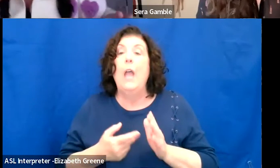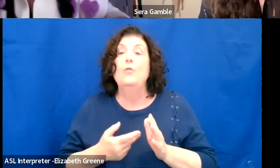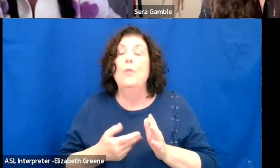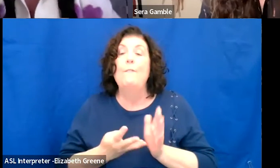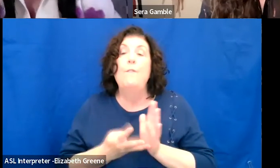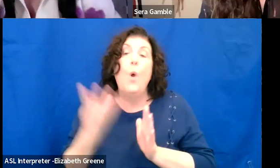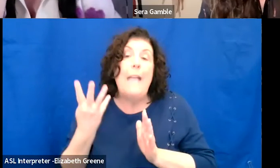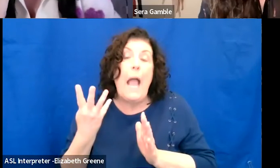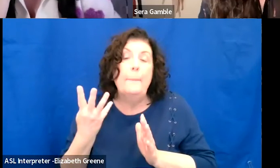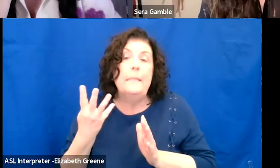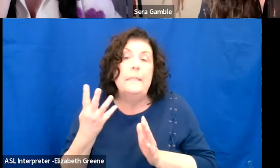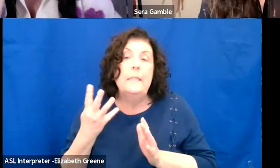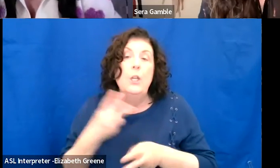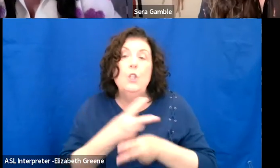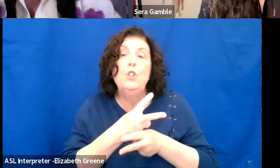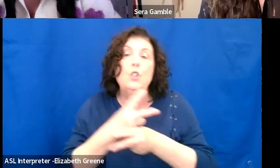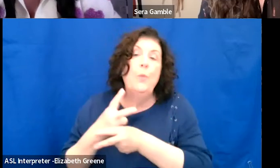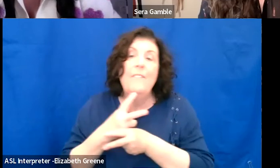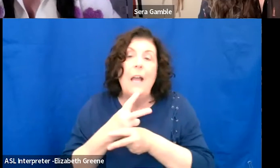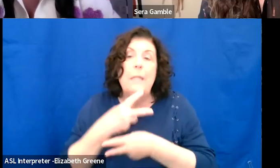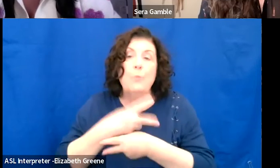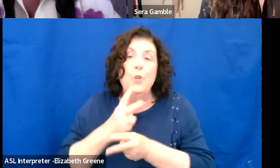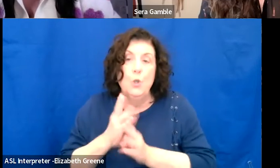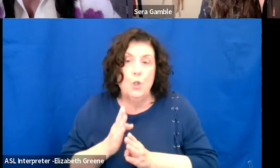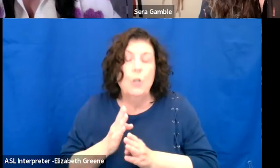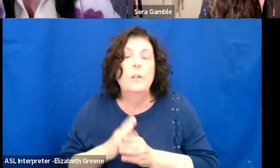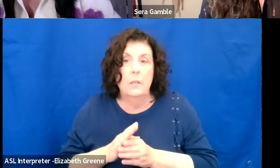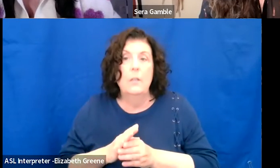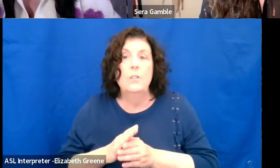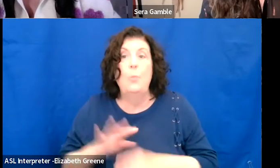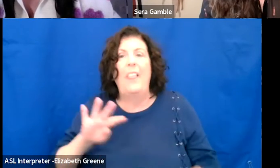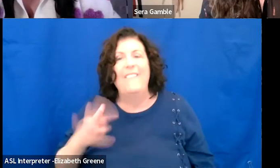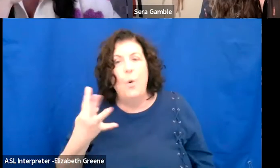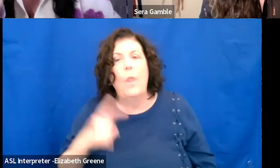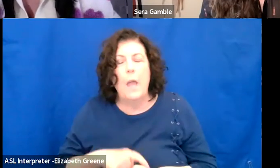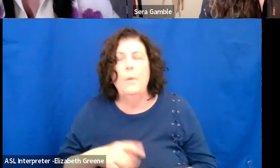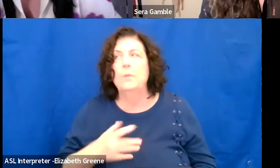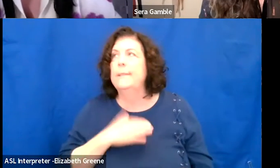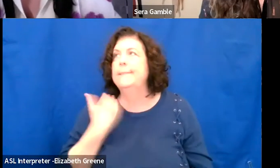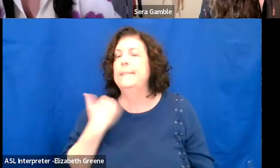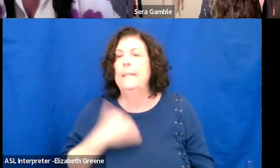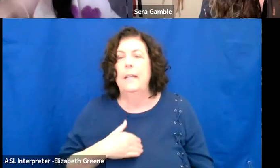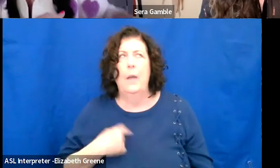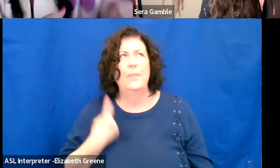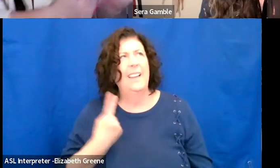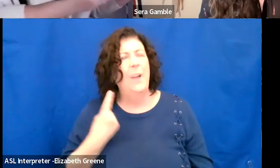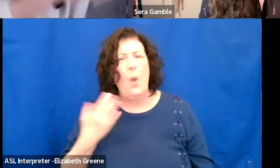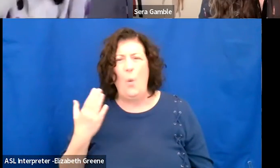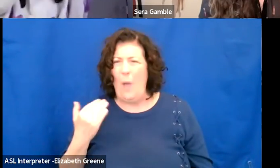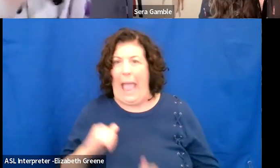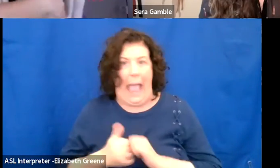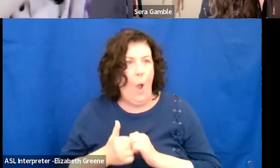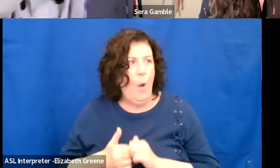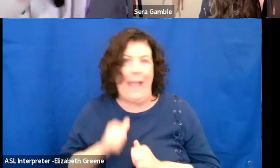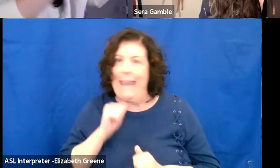times. So by the time I was doing it the 4th time, I was like, first of all, how am I not a co-EP? Because all of my